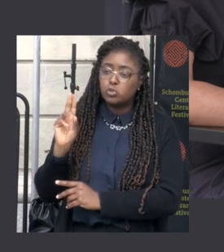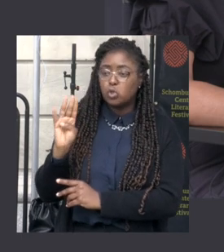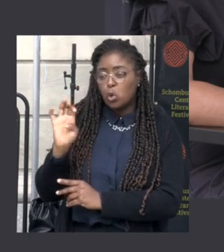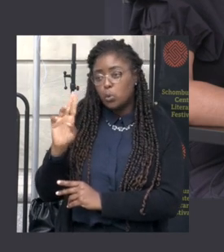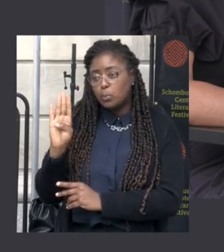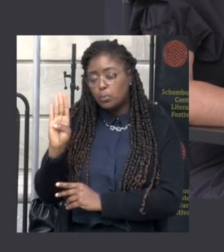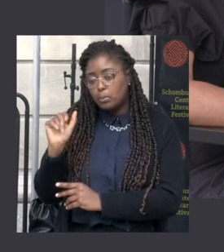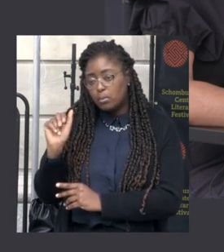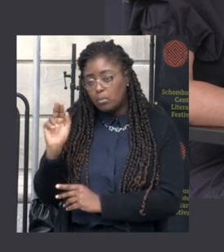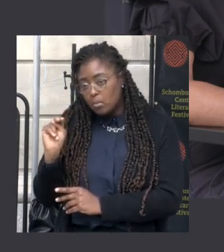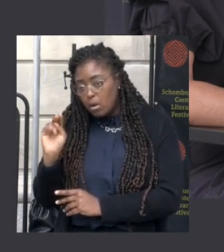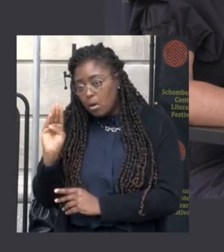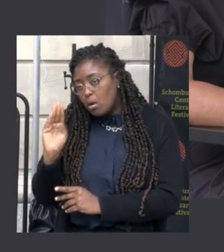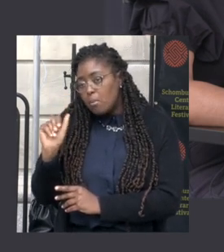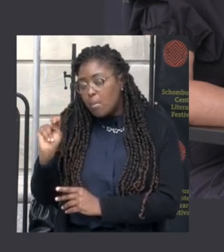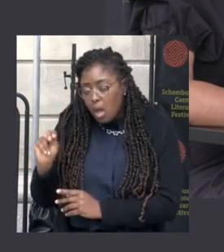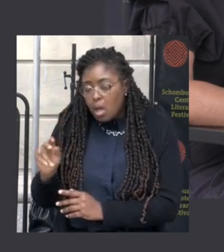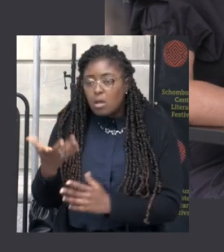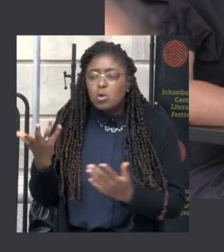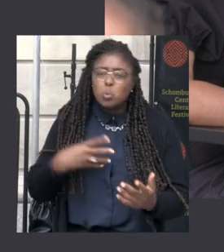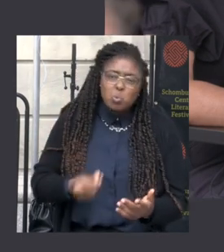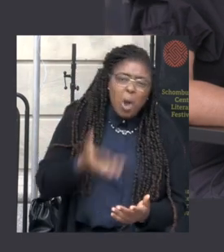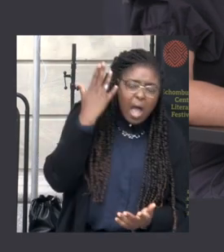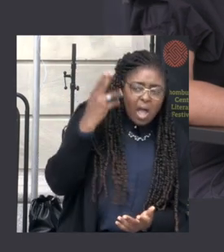white hipsters living in urban gentrified centers.